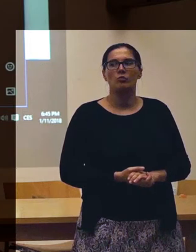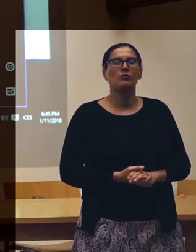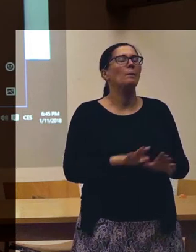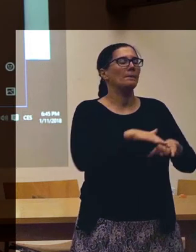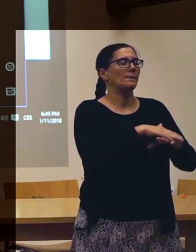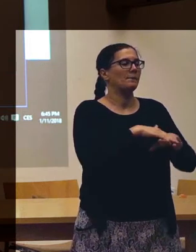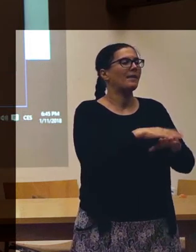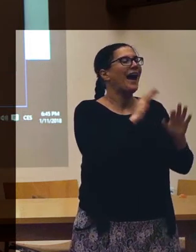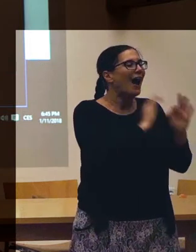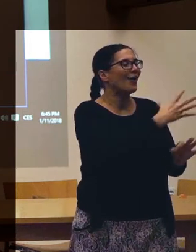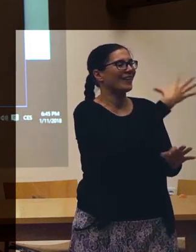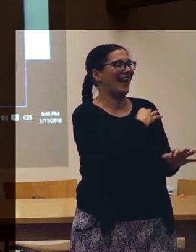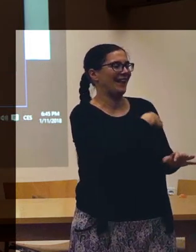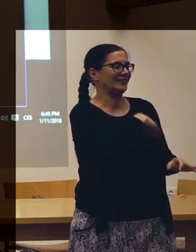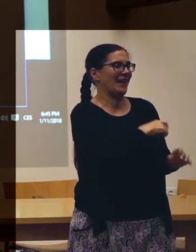Sorry, someone called me.